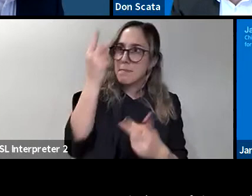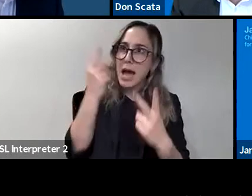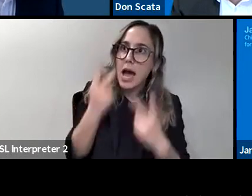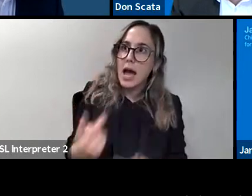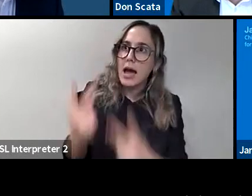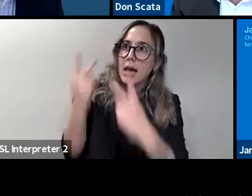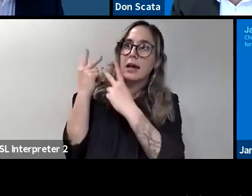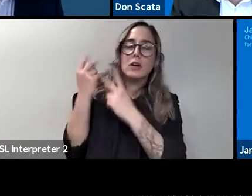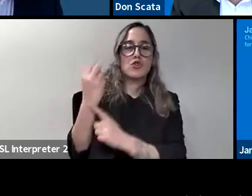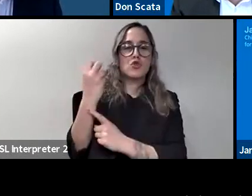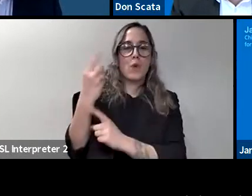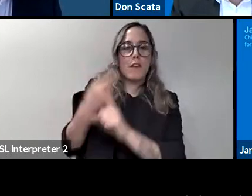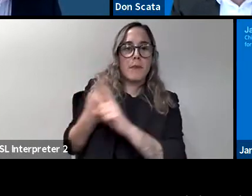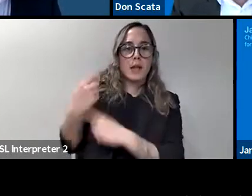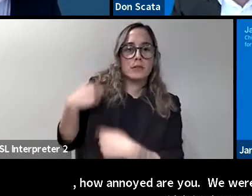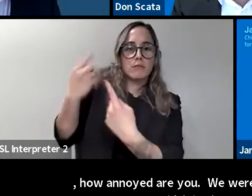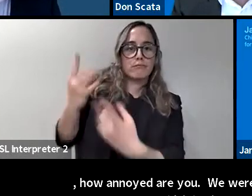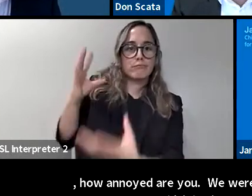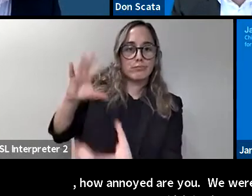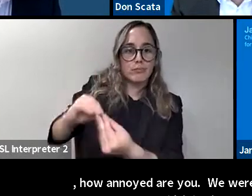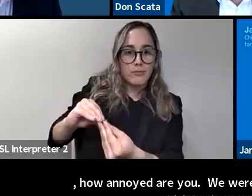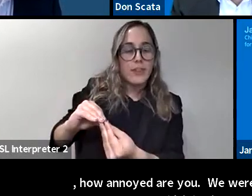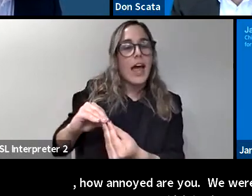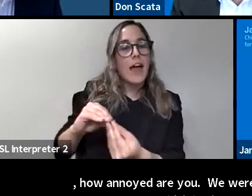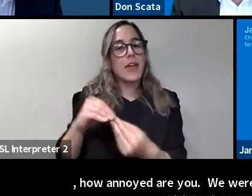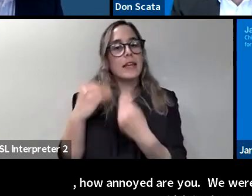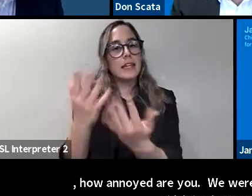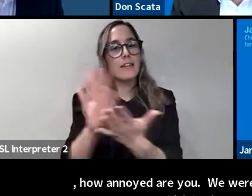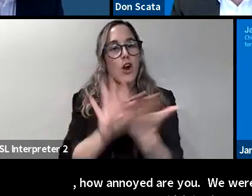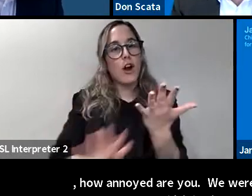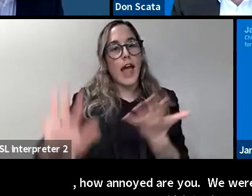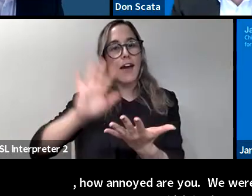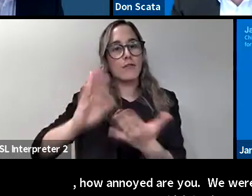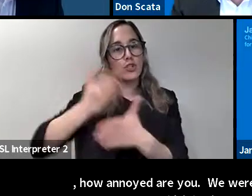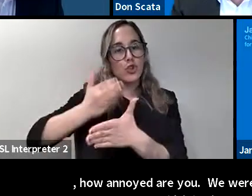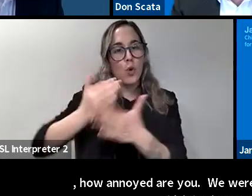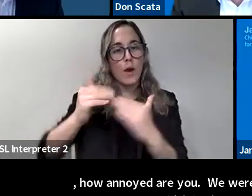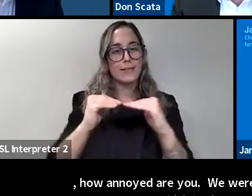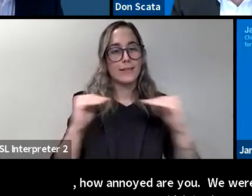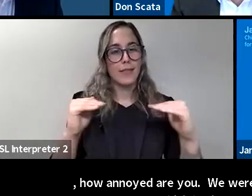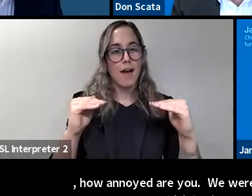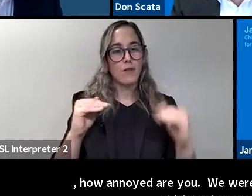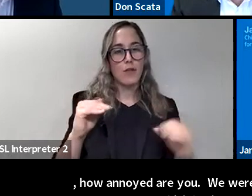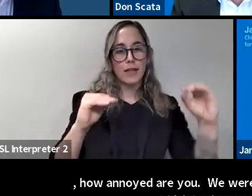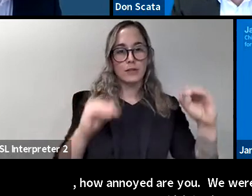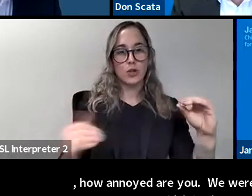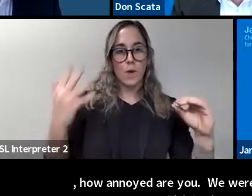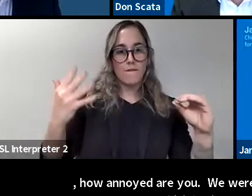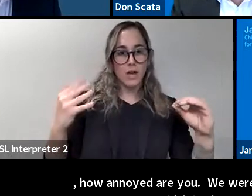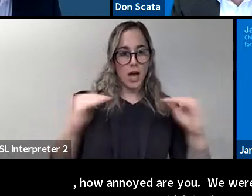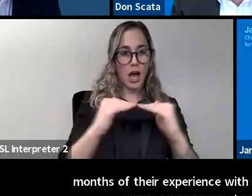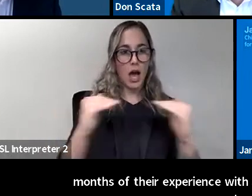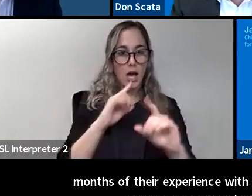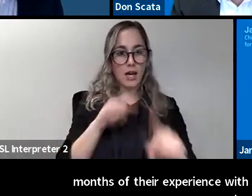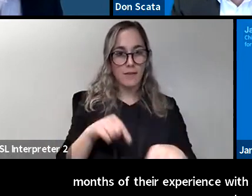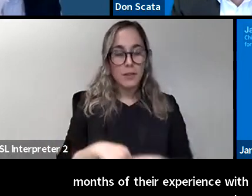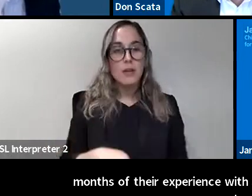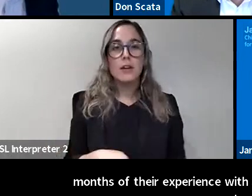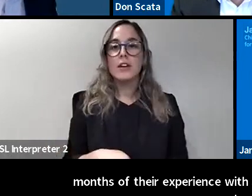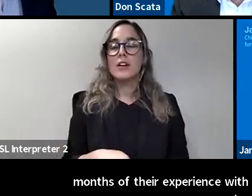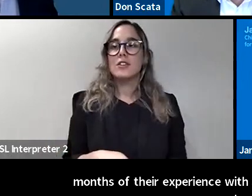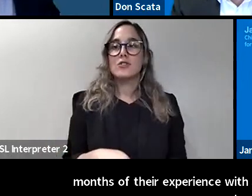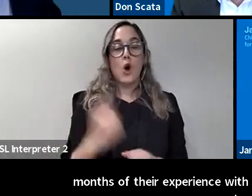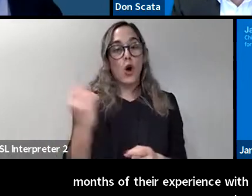with aircraft noise and give us their average annoyance level over that period. So it wouldn't have been appropriate